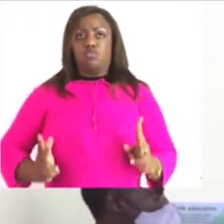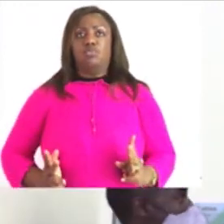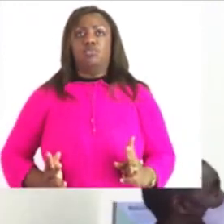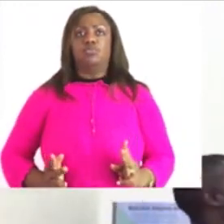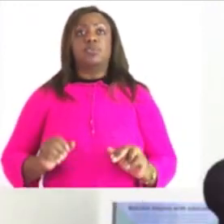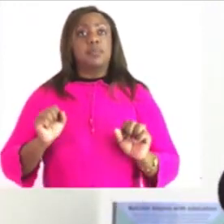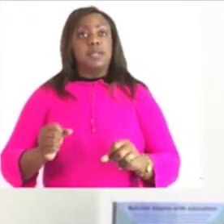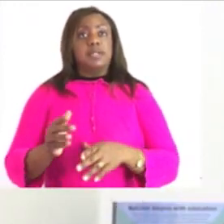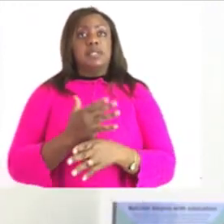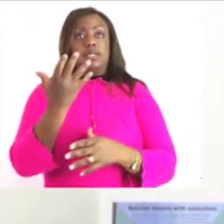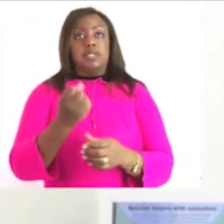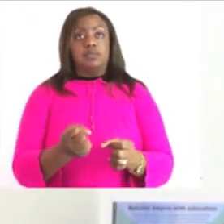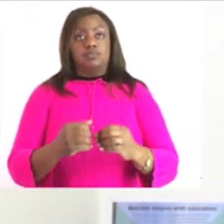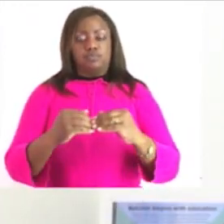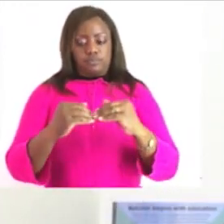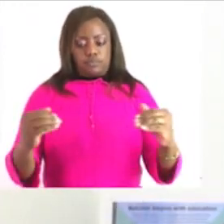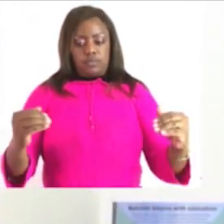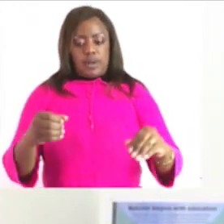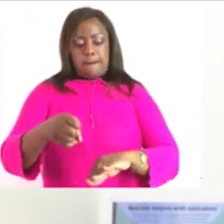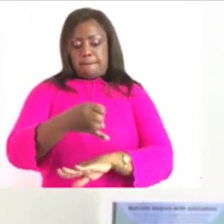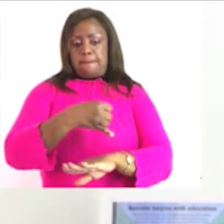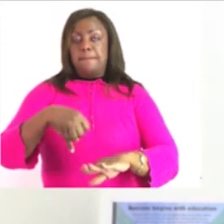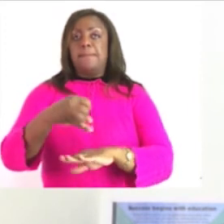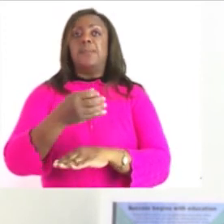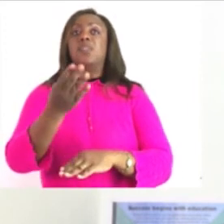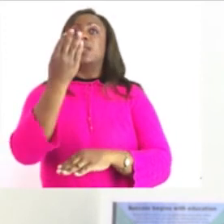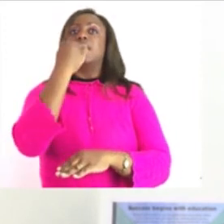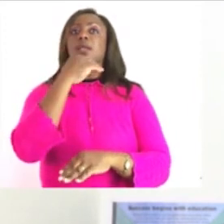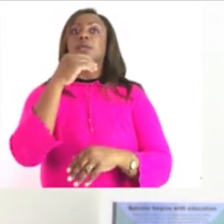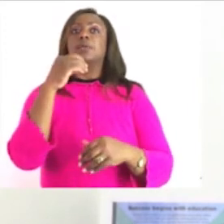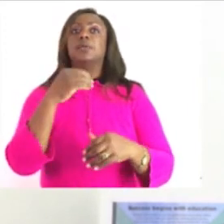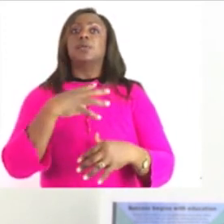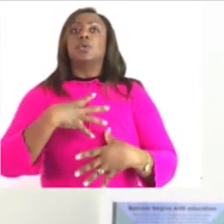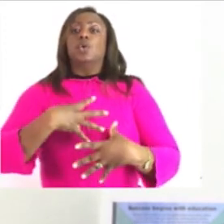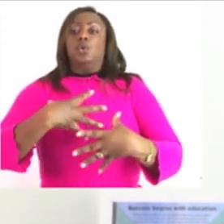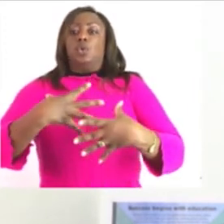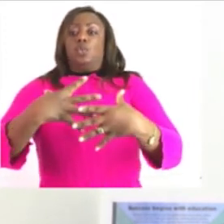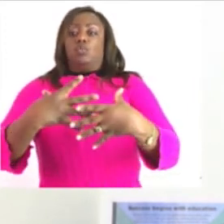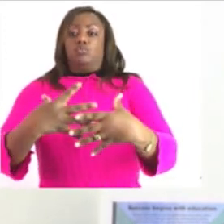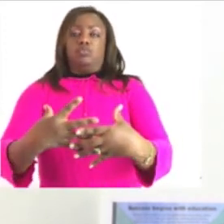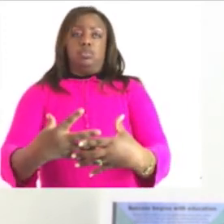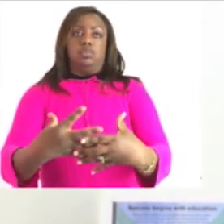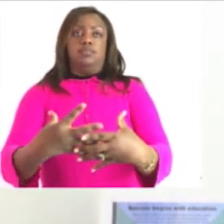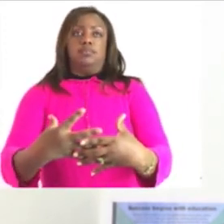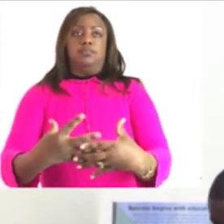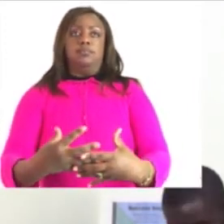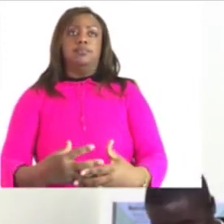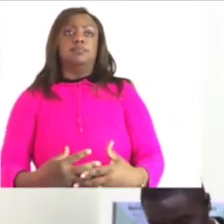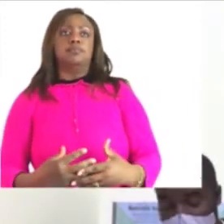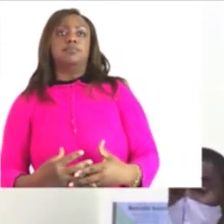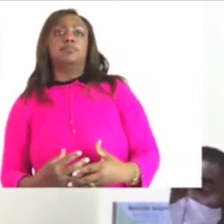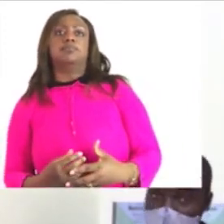enough space for the air that you are breathing in. So this is the reason why our chest, where are the